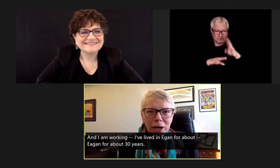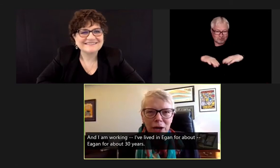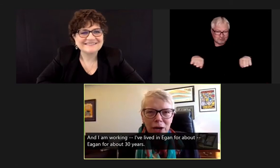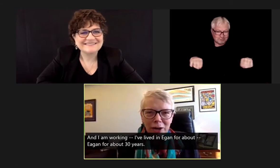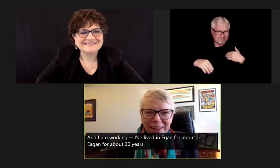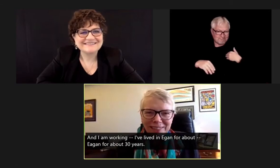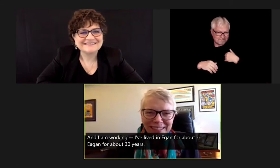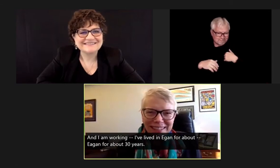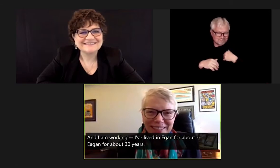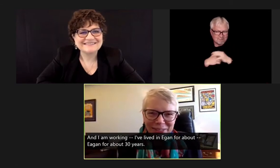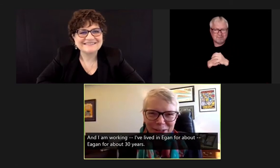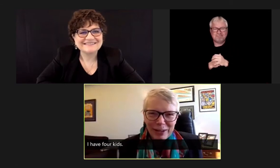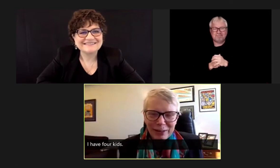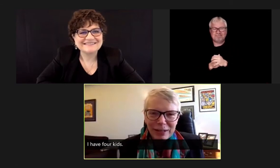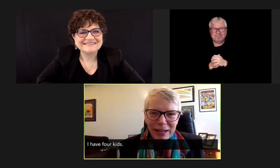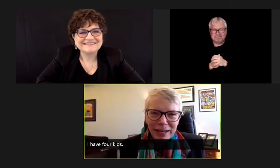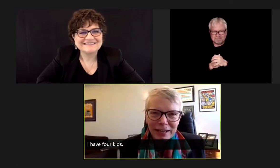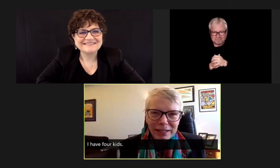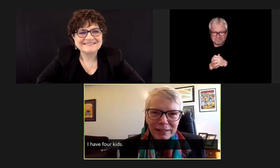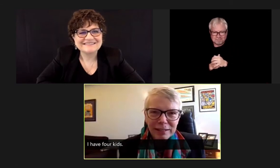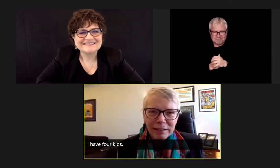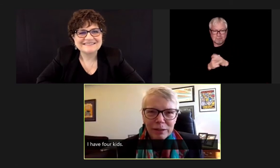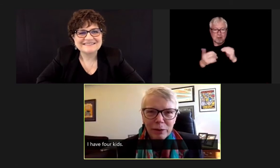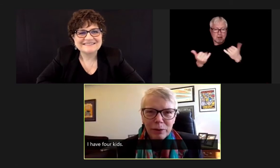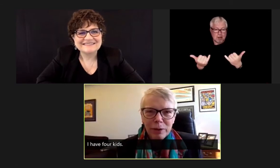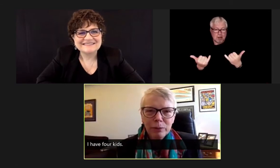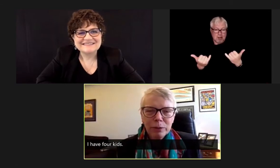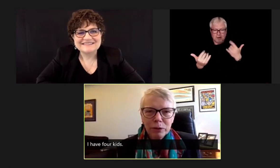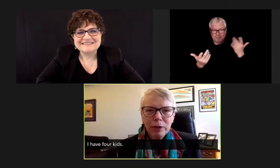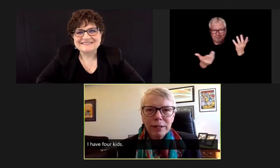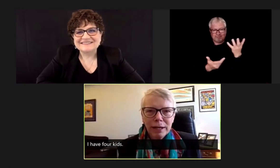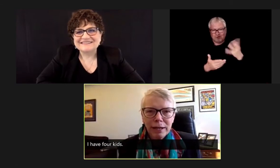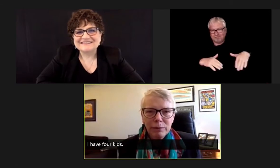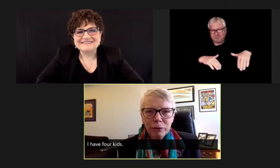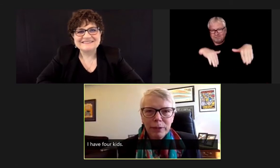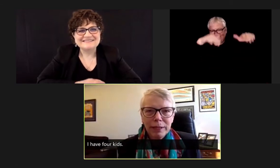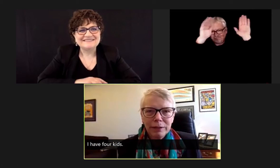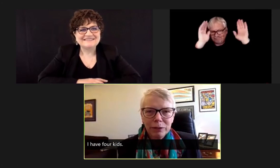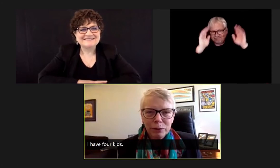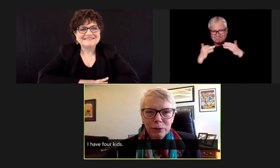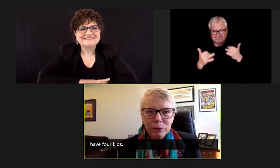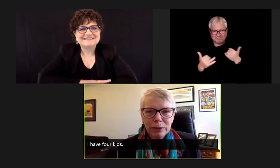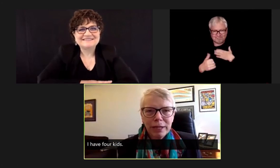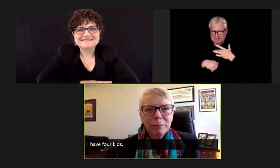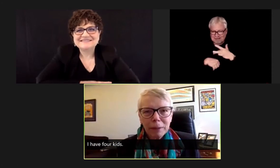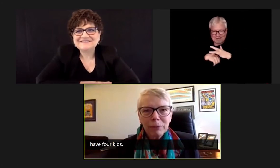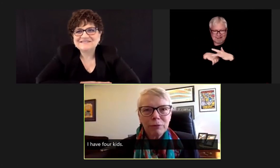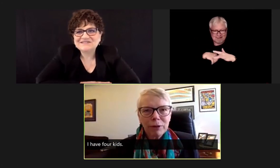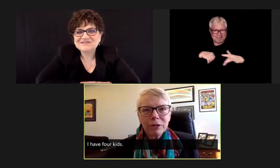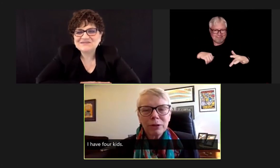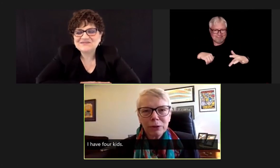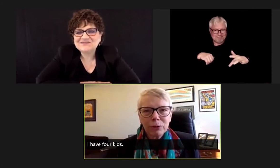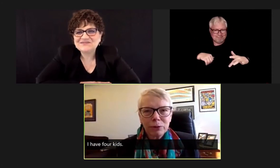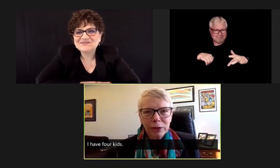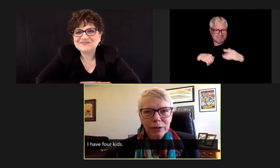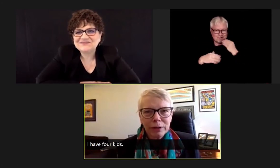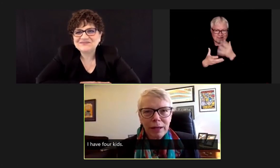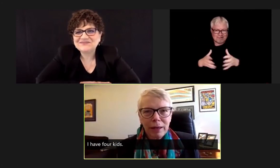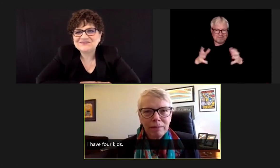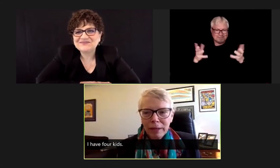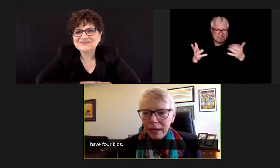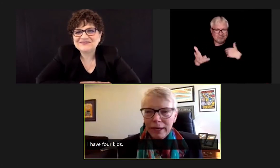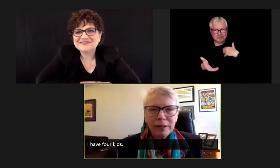We are empty nesters now. And so it was a great time for me to take my professional